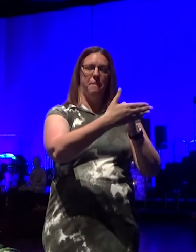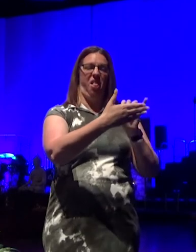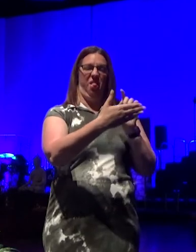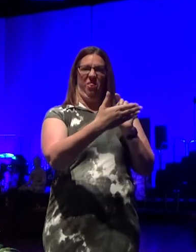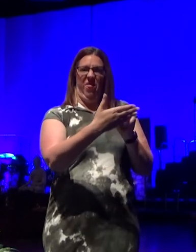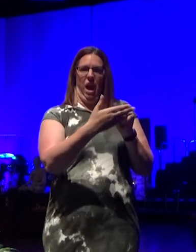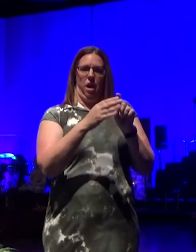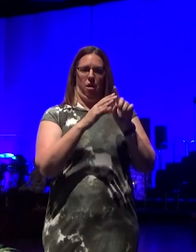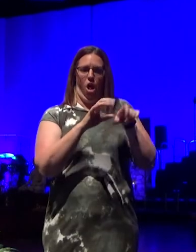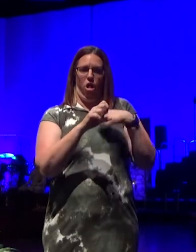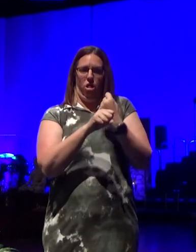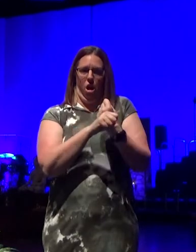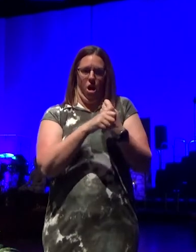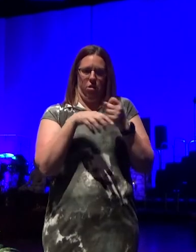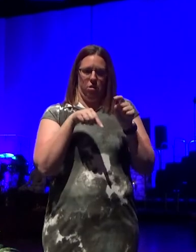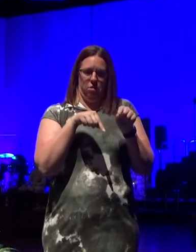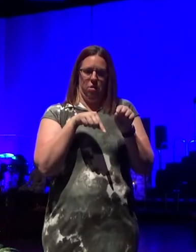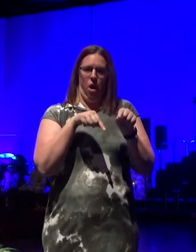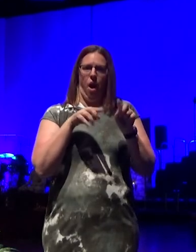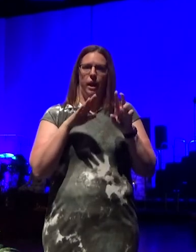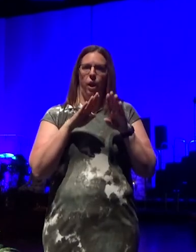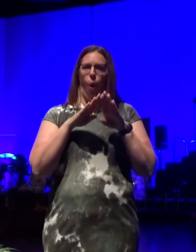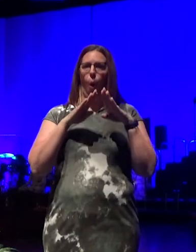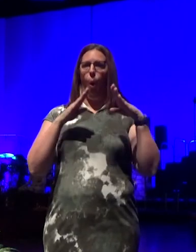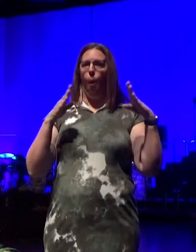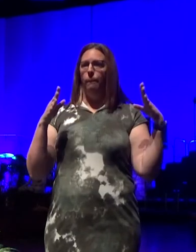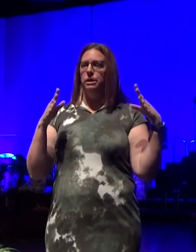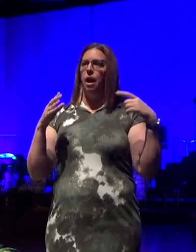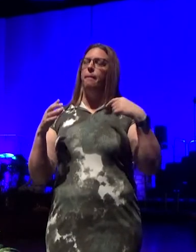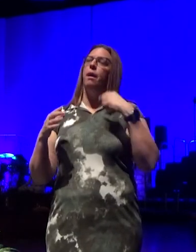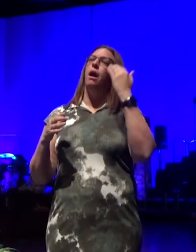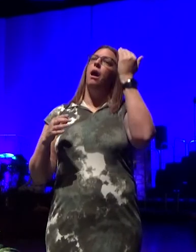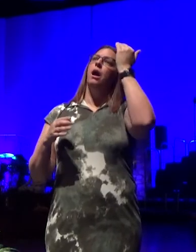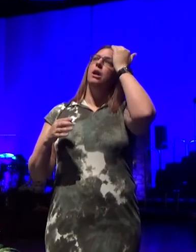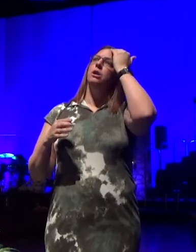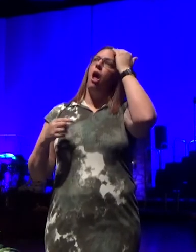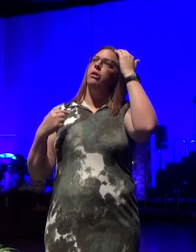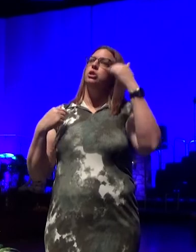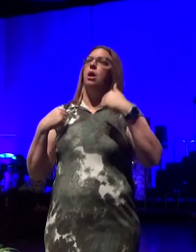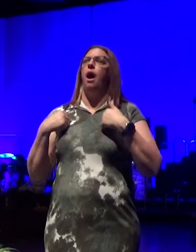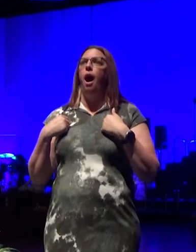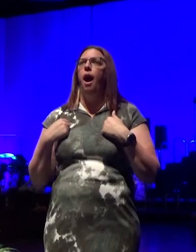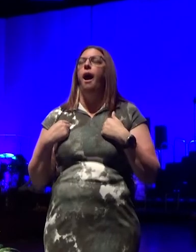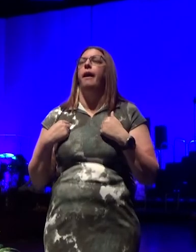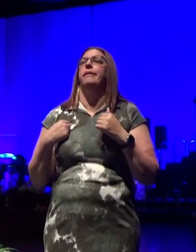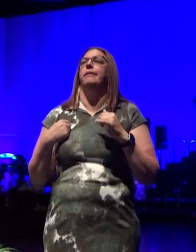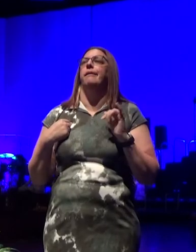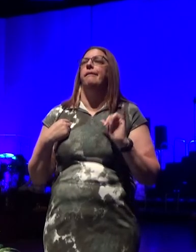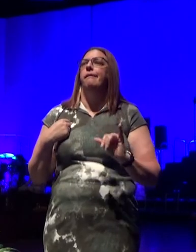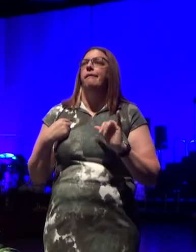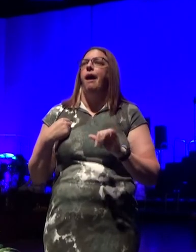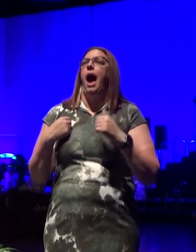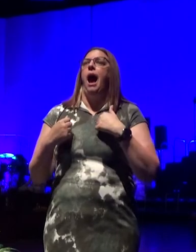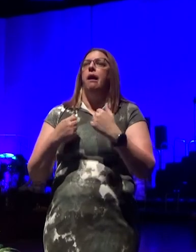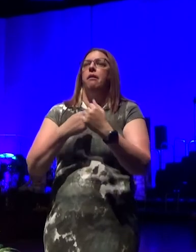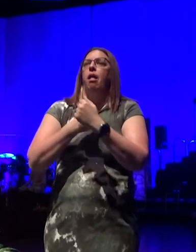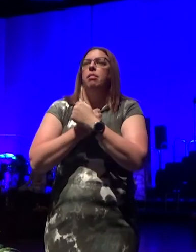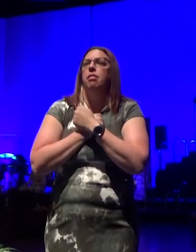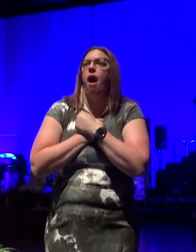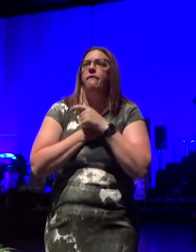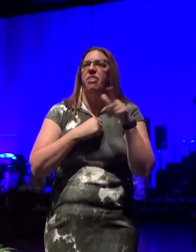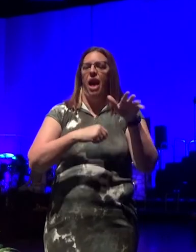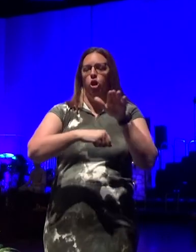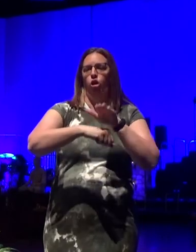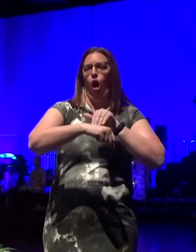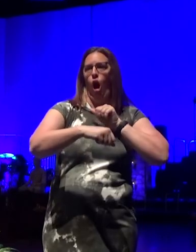a knowledge of what I was here to do in my life, about something that I loved, this call to be of service to